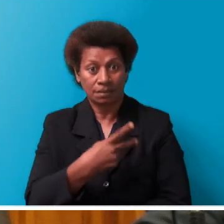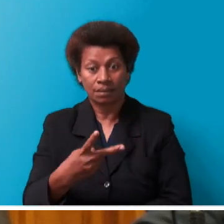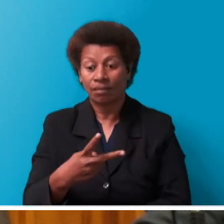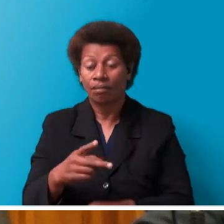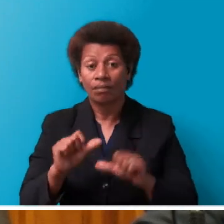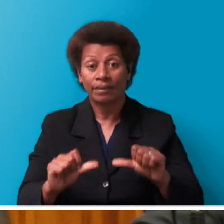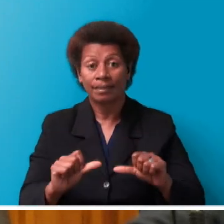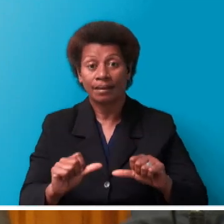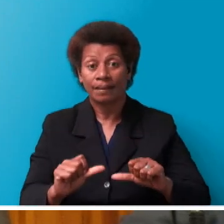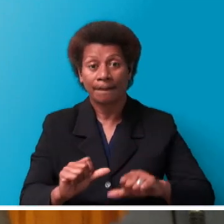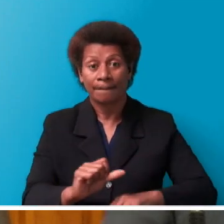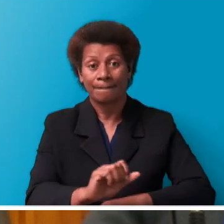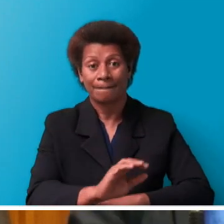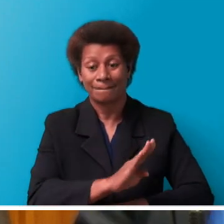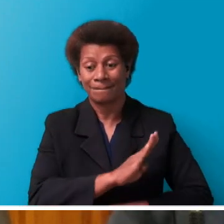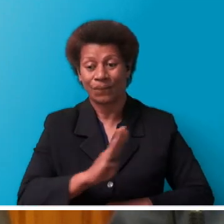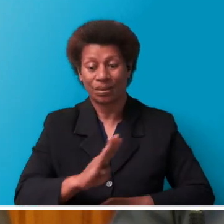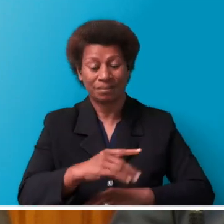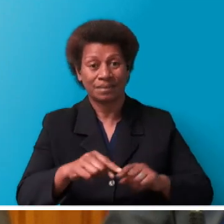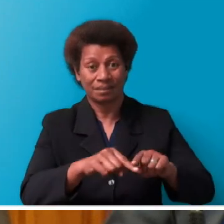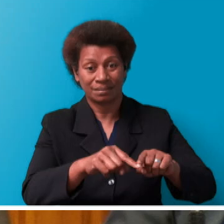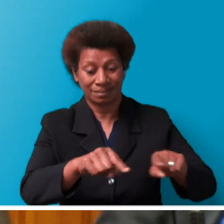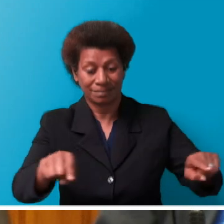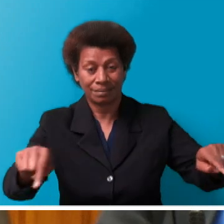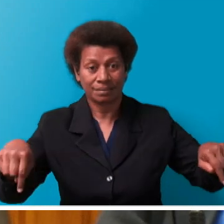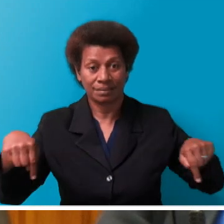enforcing laws, or deploying military strength.